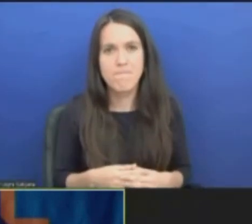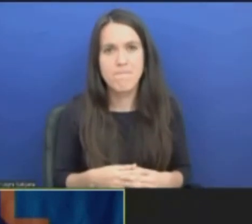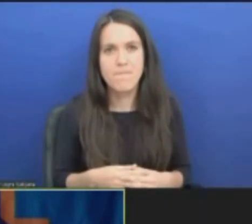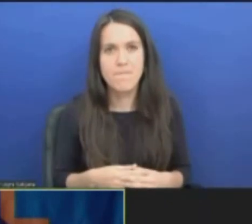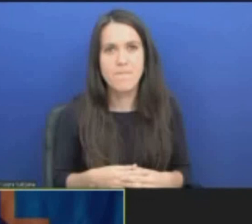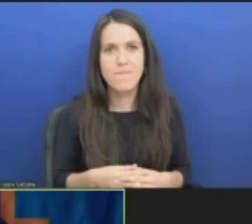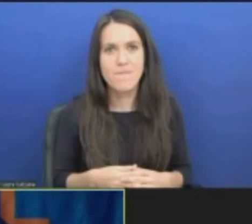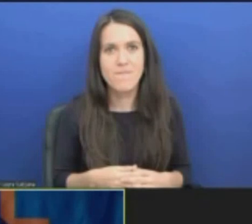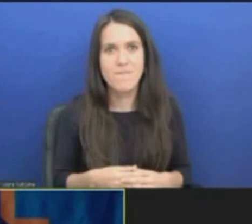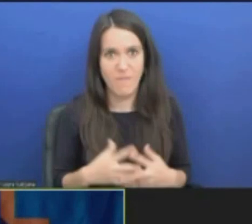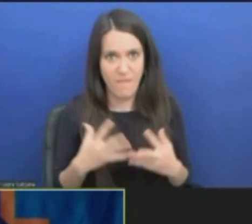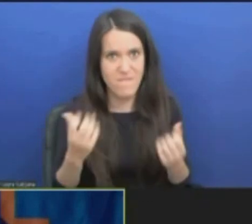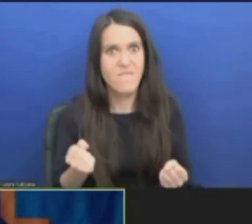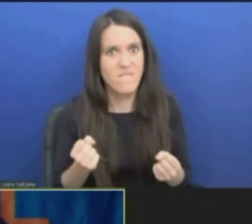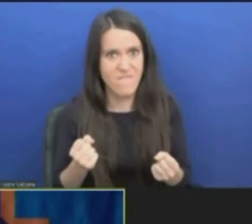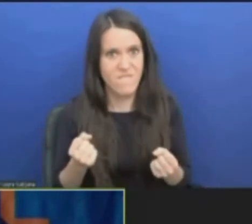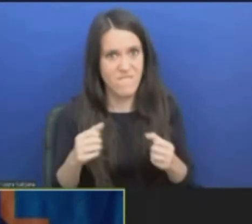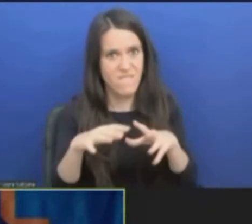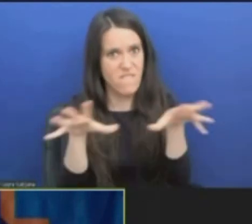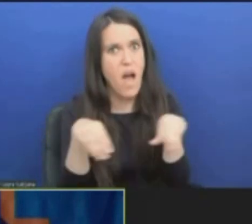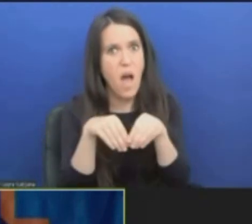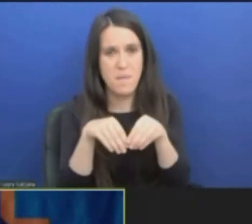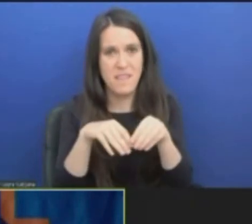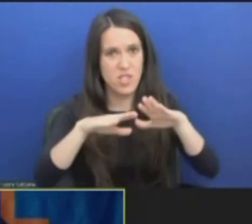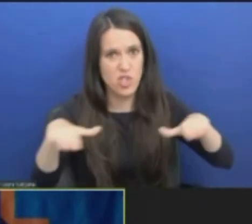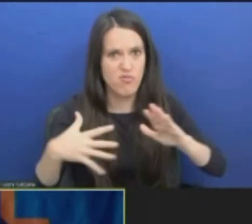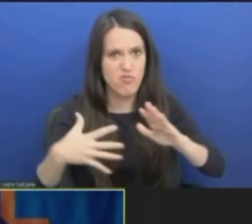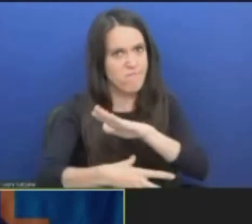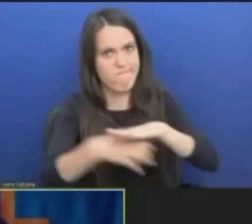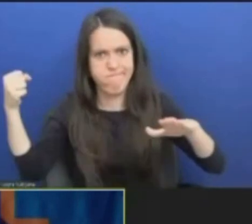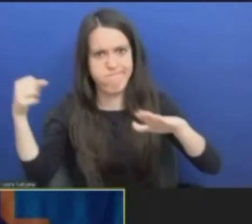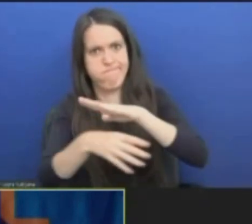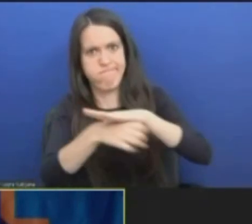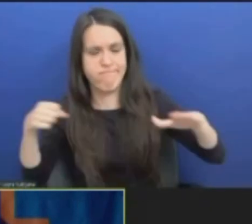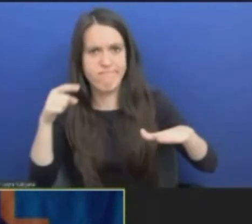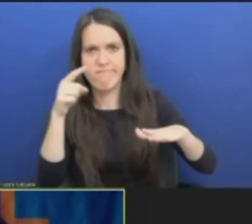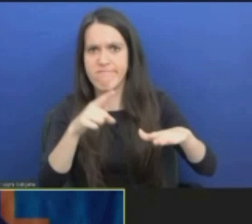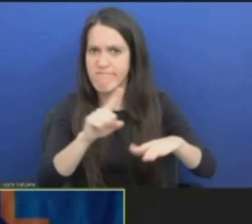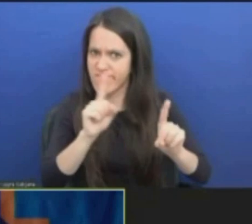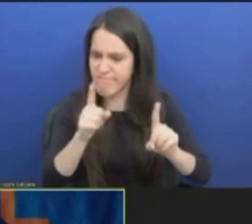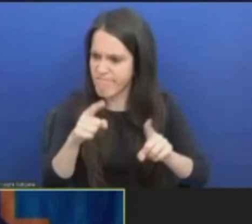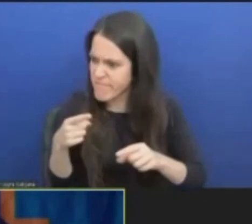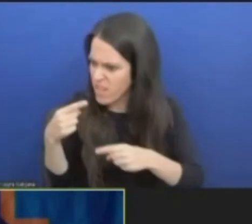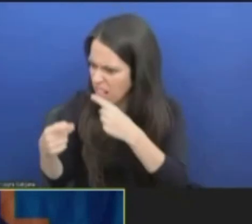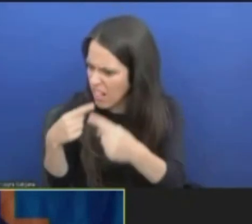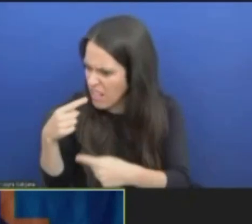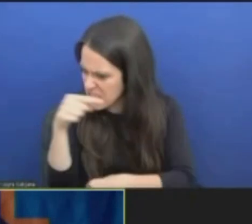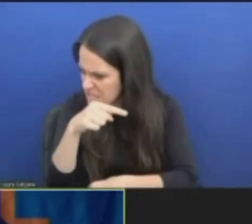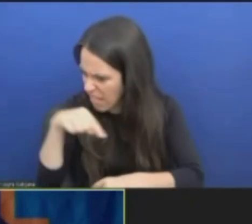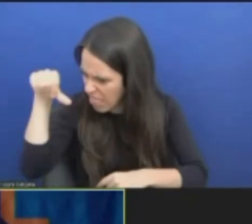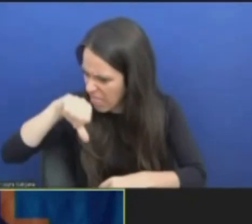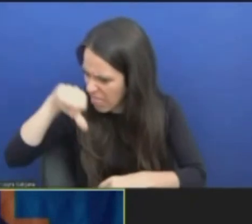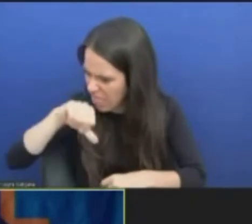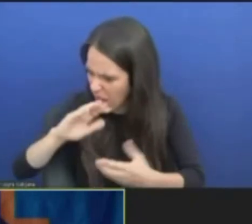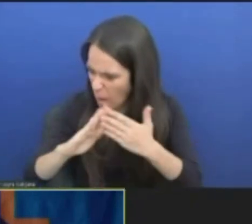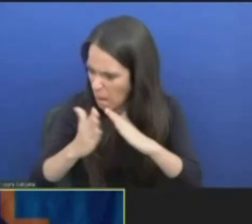the removal of children from their families in order to turn them against their original communities. They